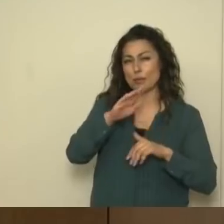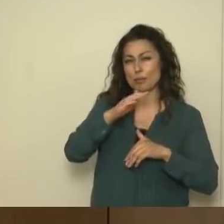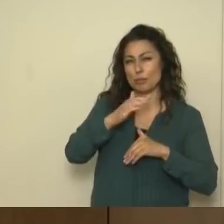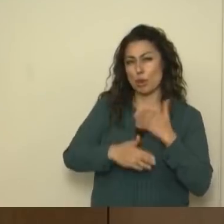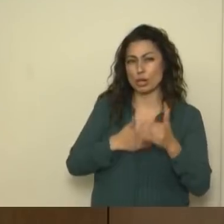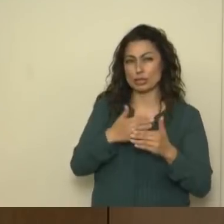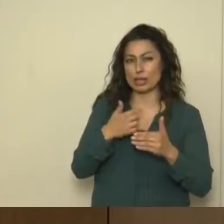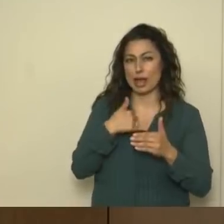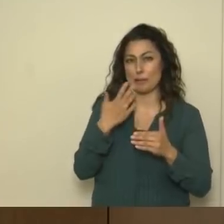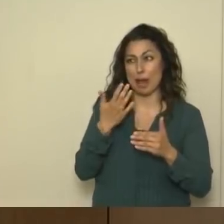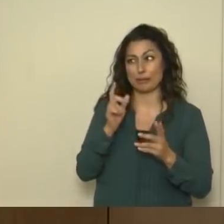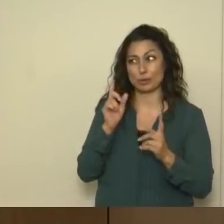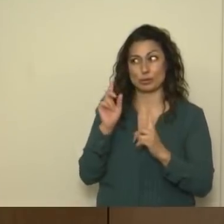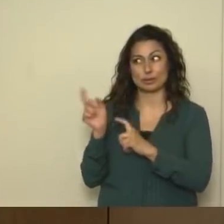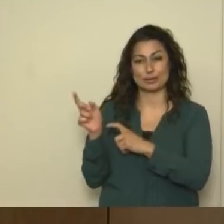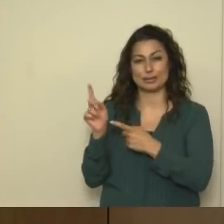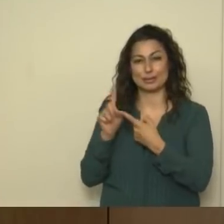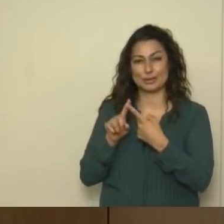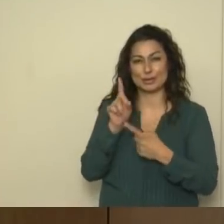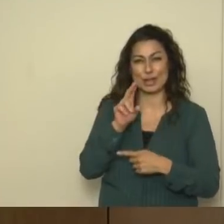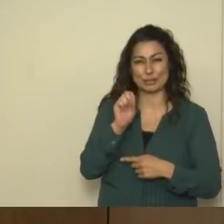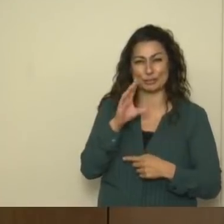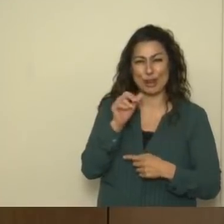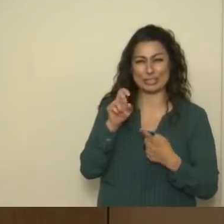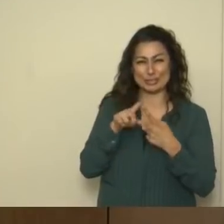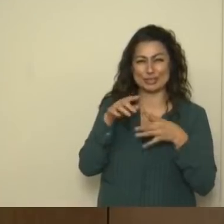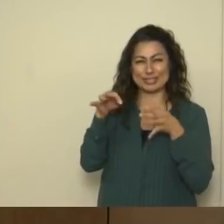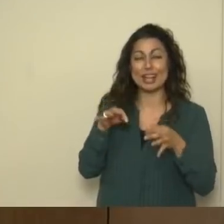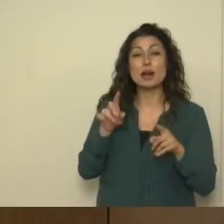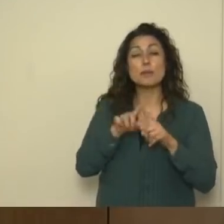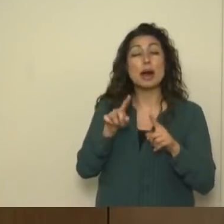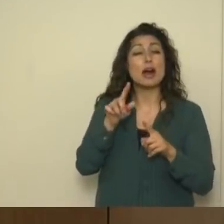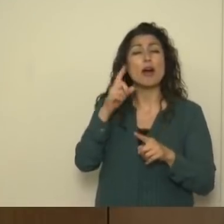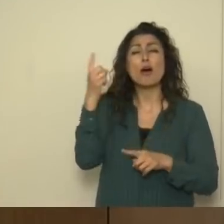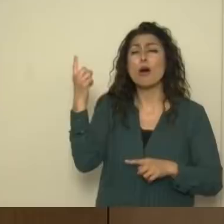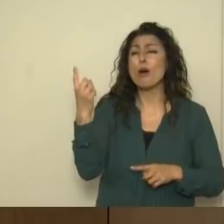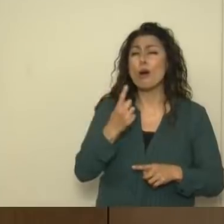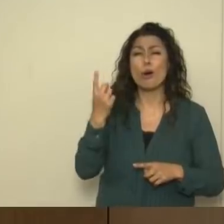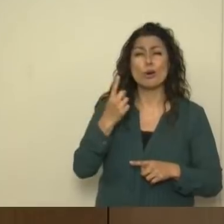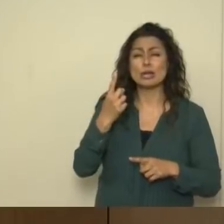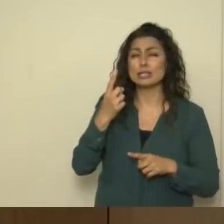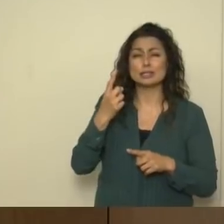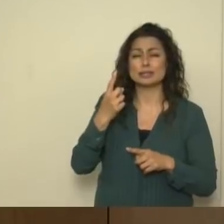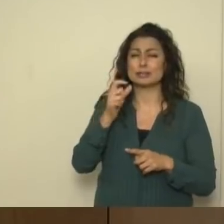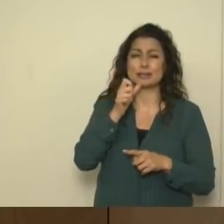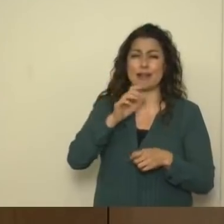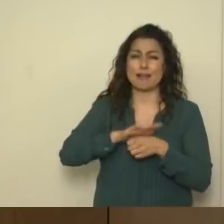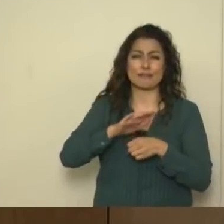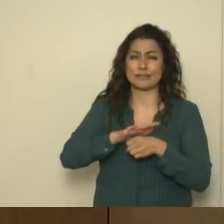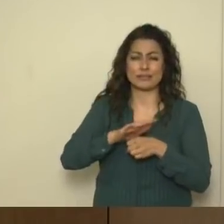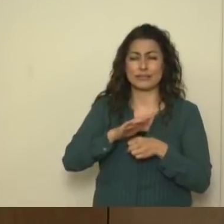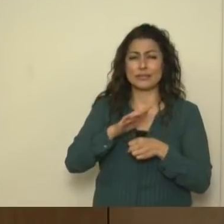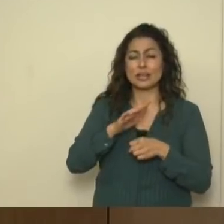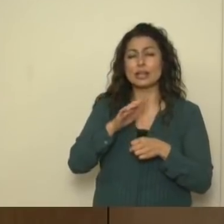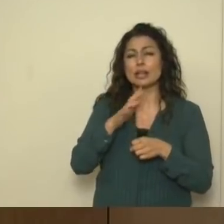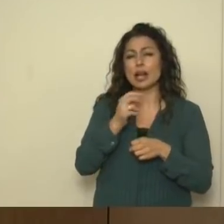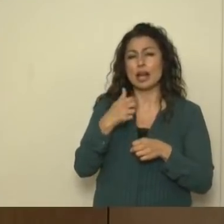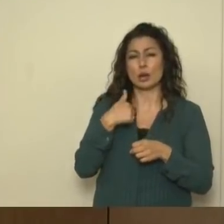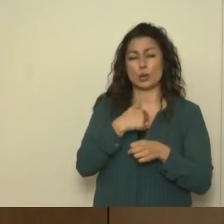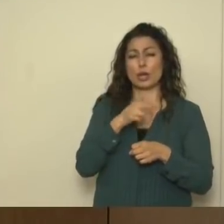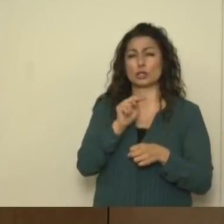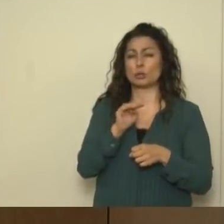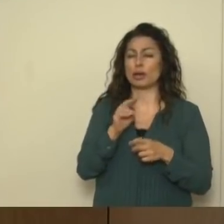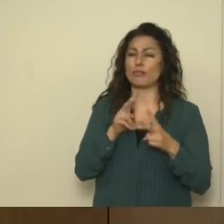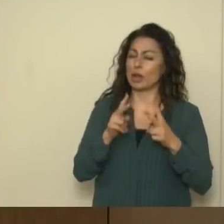might have to defer to Dr. Scrace about. Those have always been in short supply, and we've been, New Mexico,